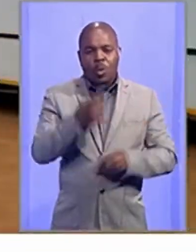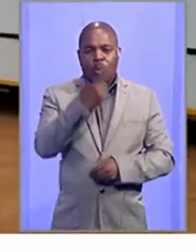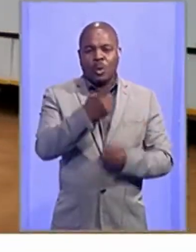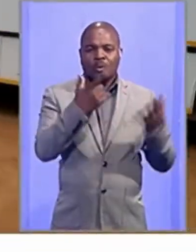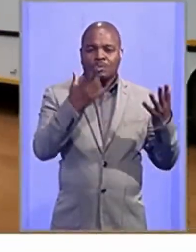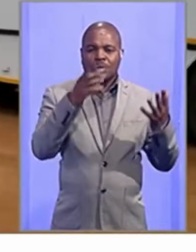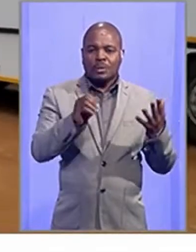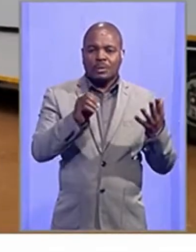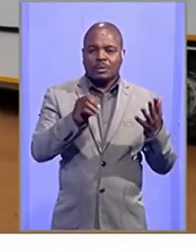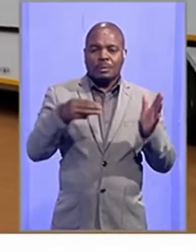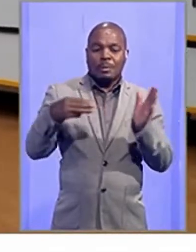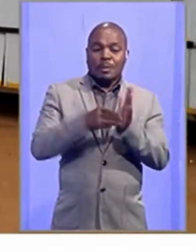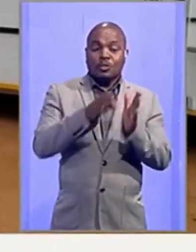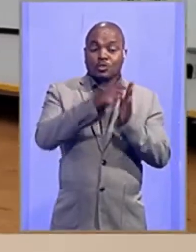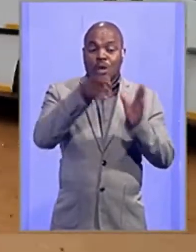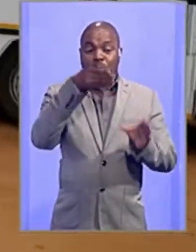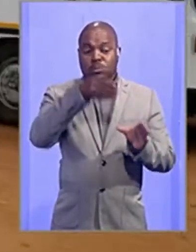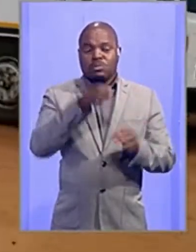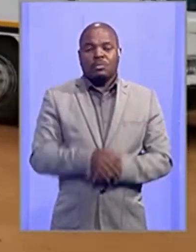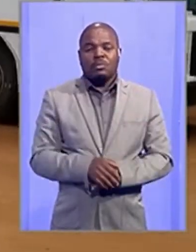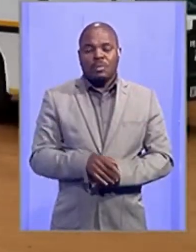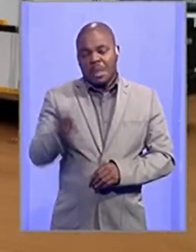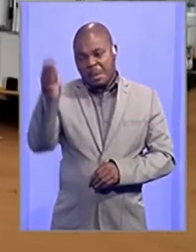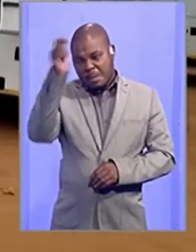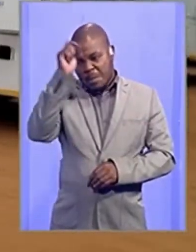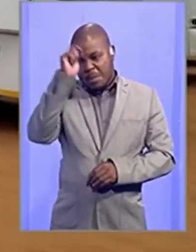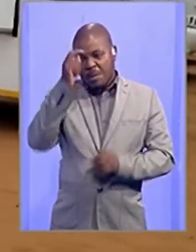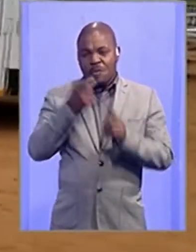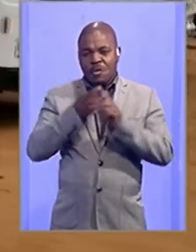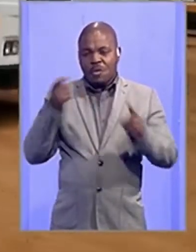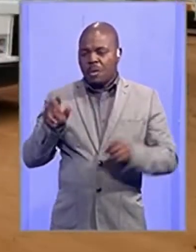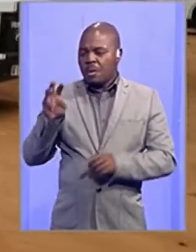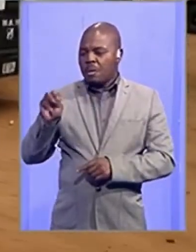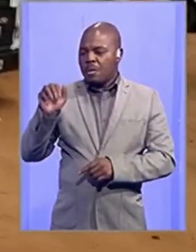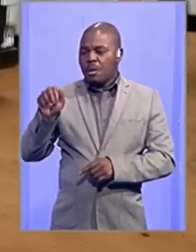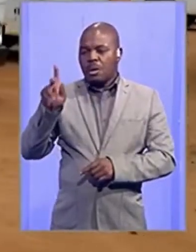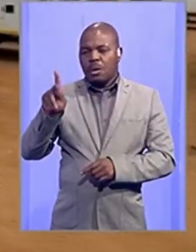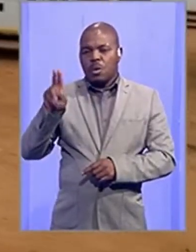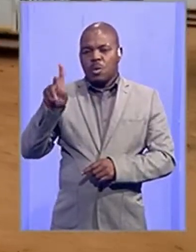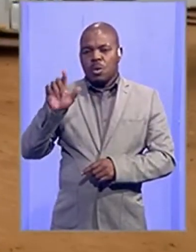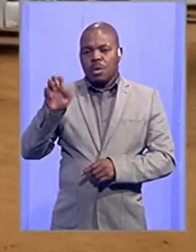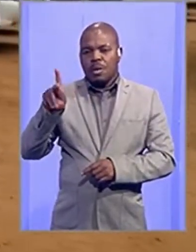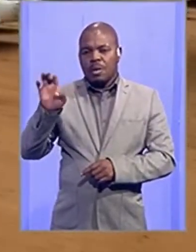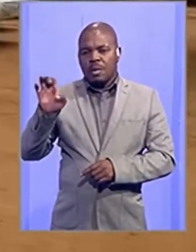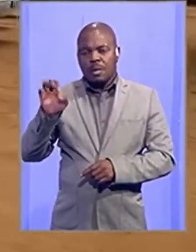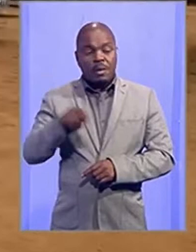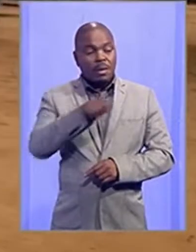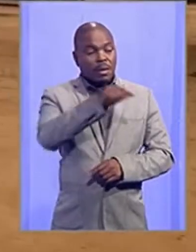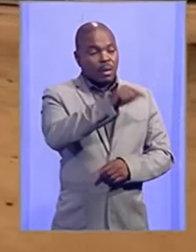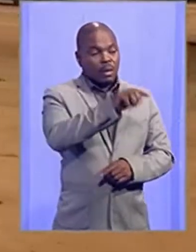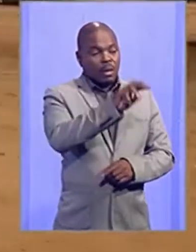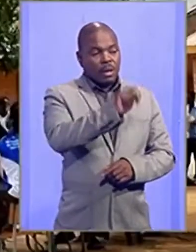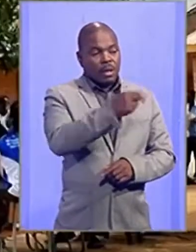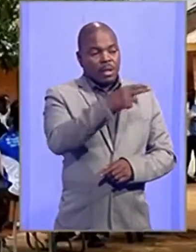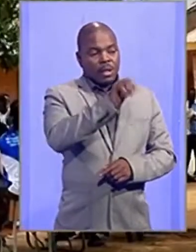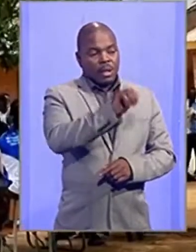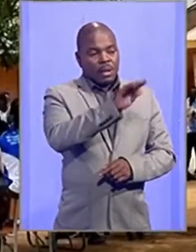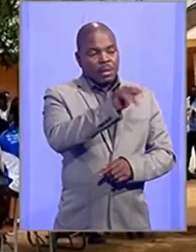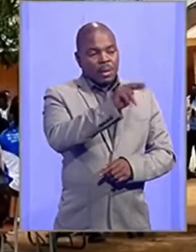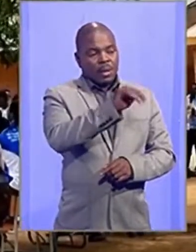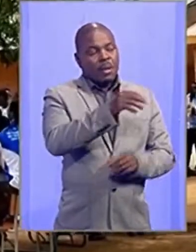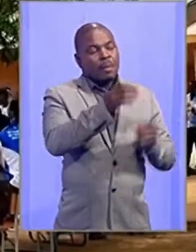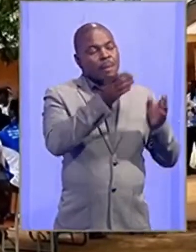ba marematlou go dumelwa go setlhopha sa bashimane ba go tšwa Makuleke ba tlhasetšwe barutwana ba go tšwa Ntlaveni block H